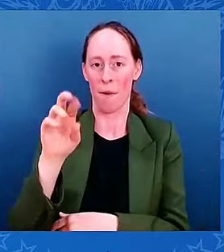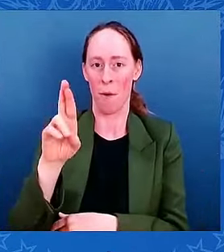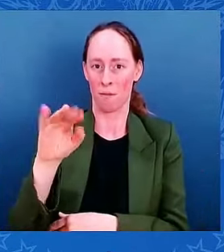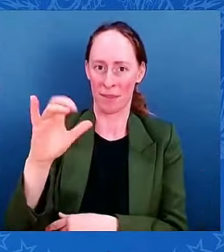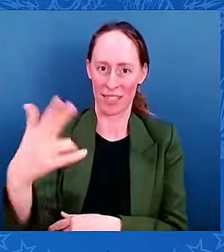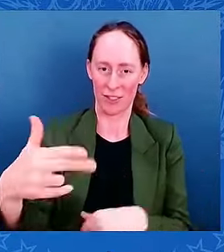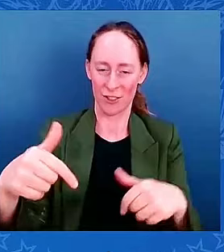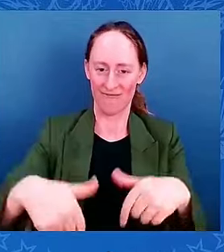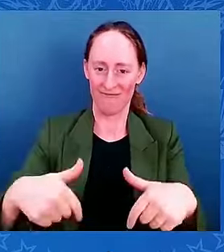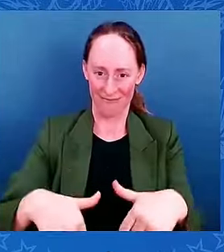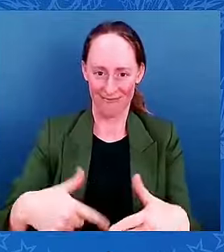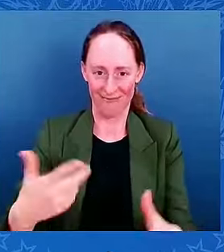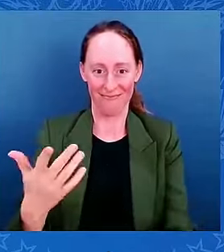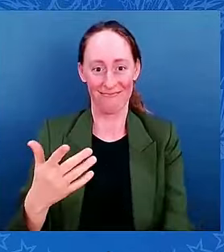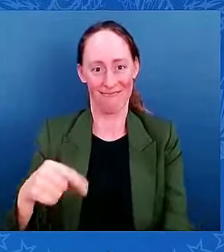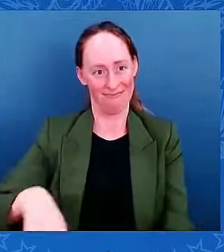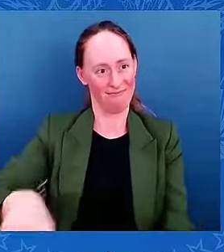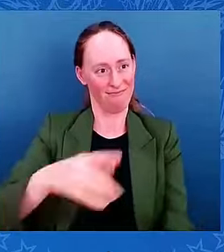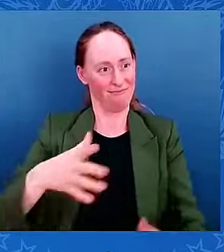190.